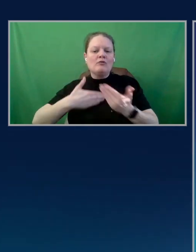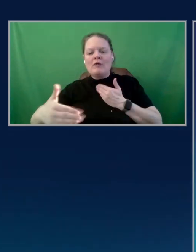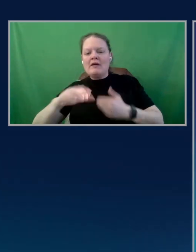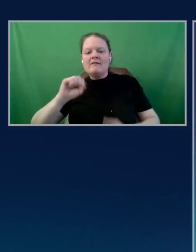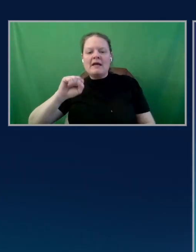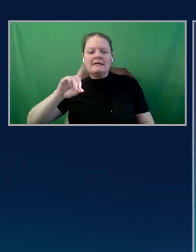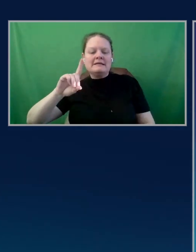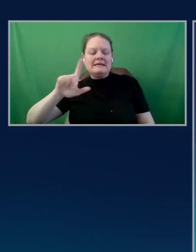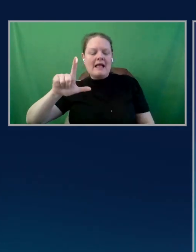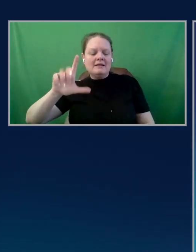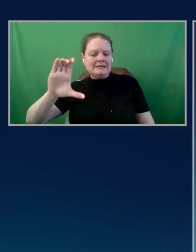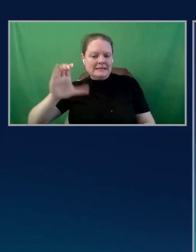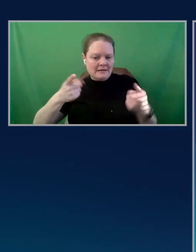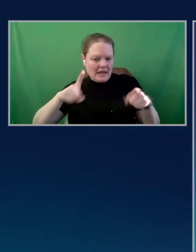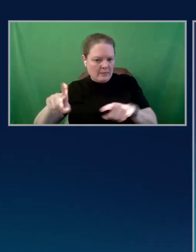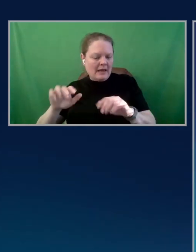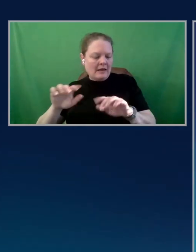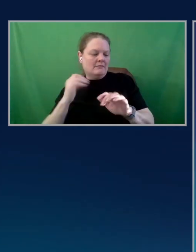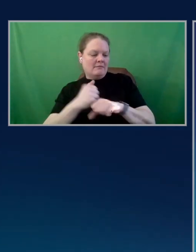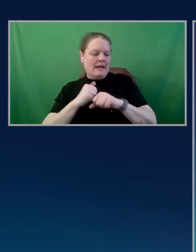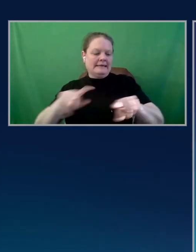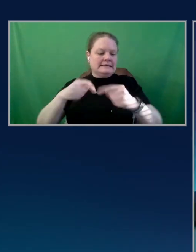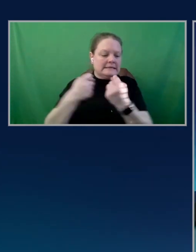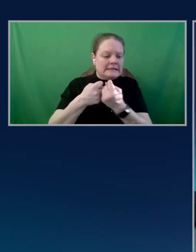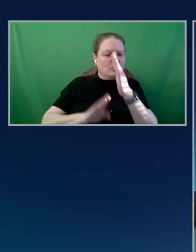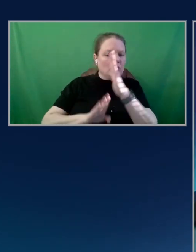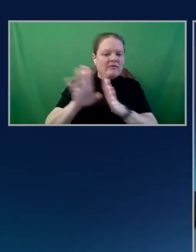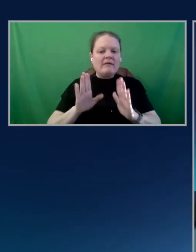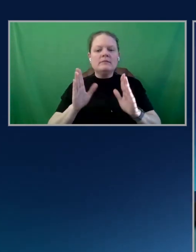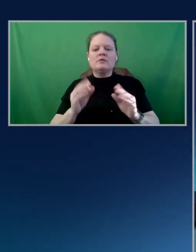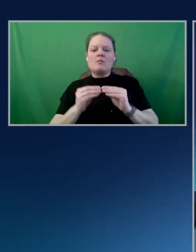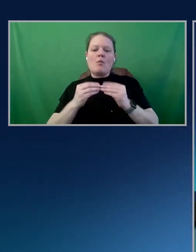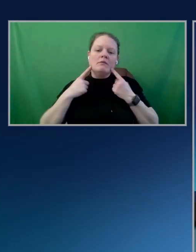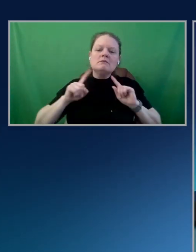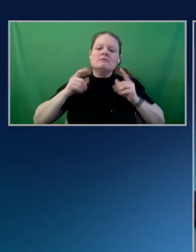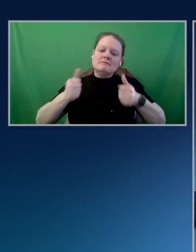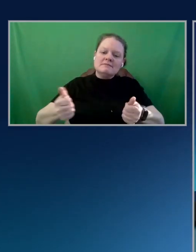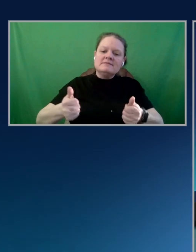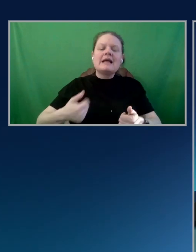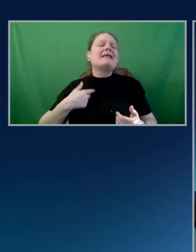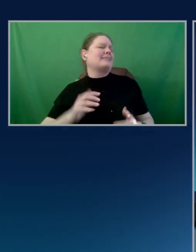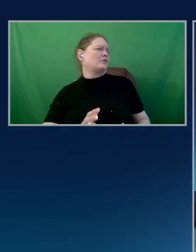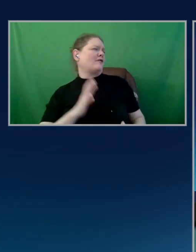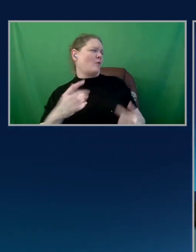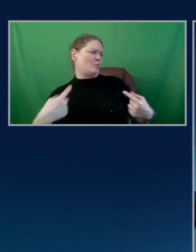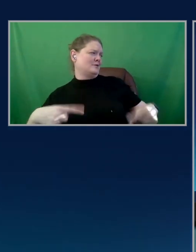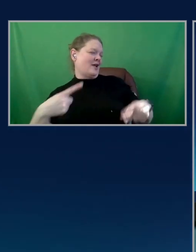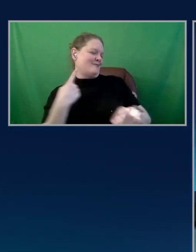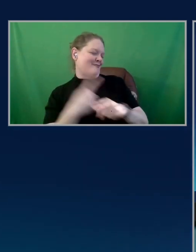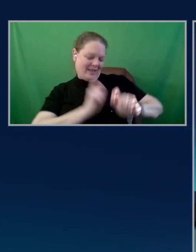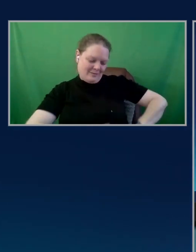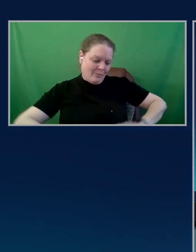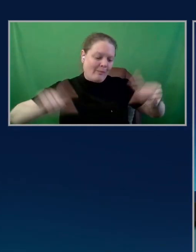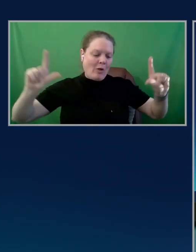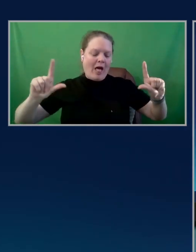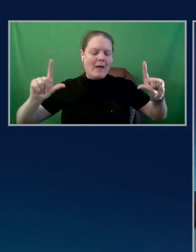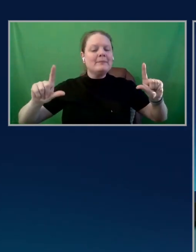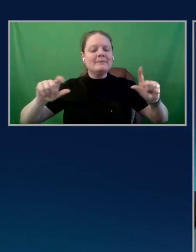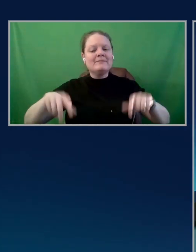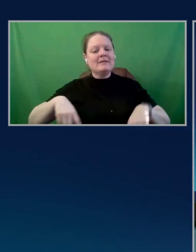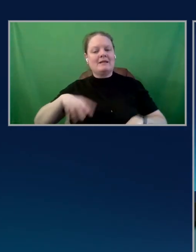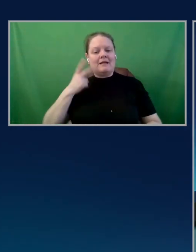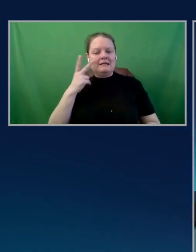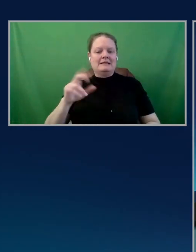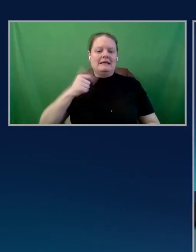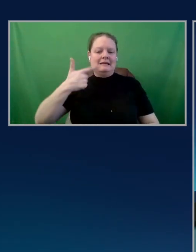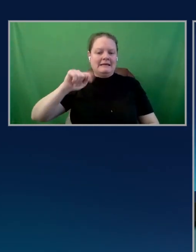or developers more efficient there? Yeah, it was a formal debate. You're right. Let's pull up your screen, Ryan. Let's take a look at GitLab. And maybe we